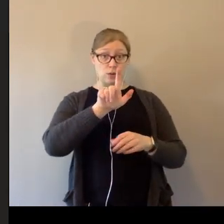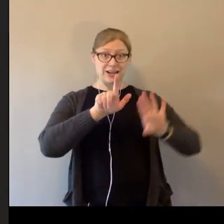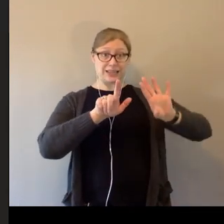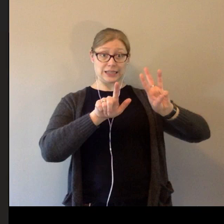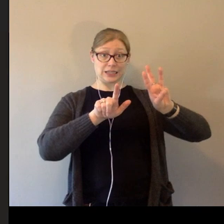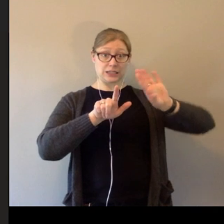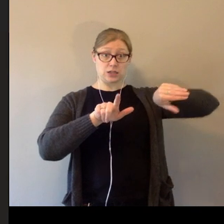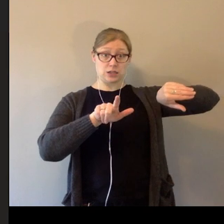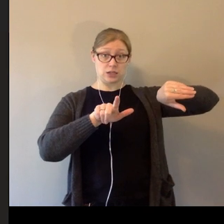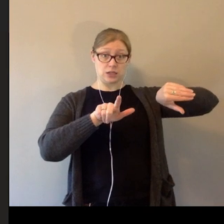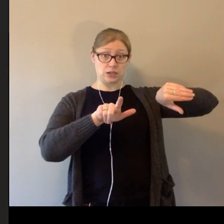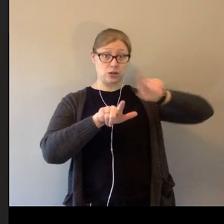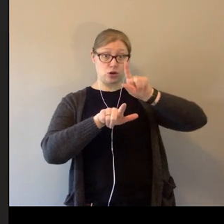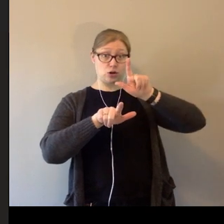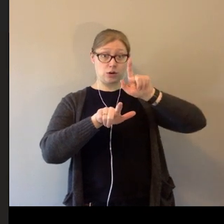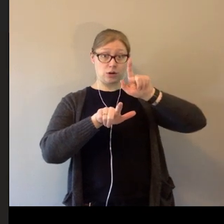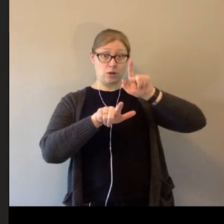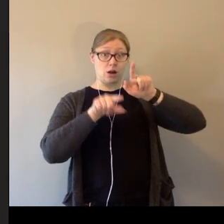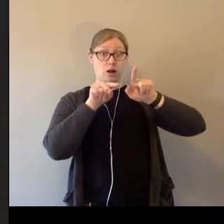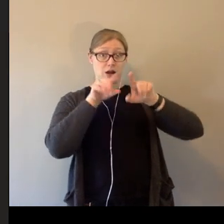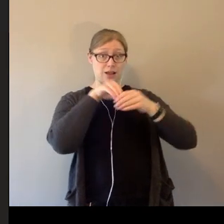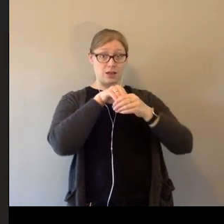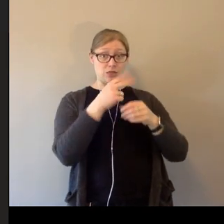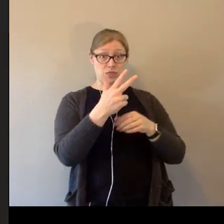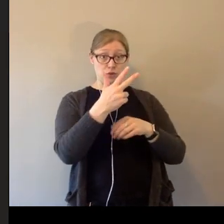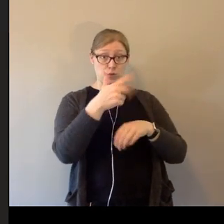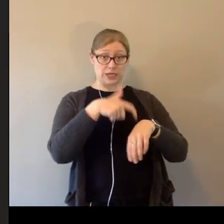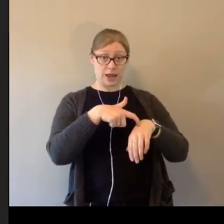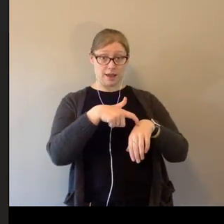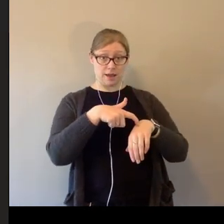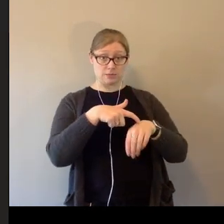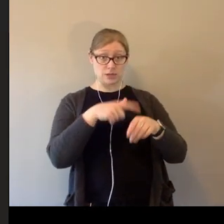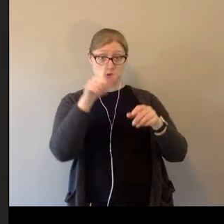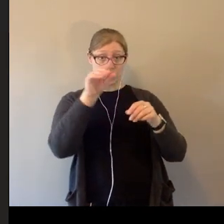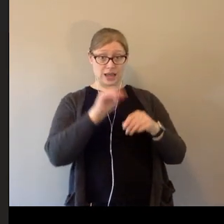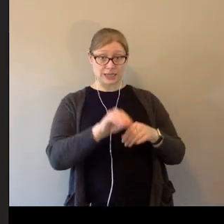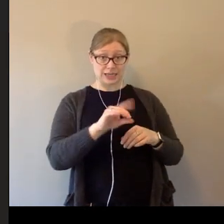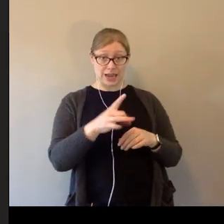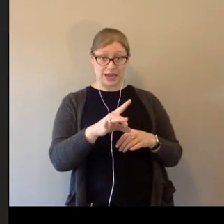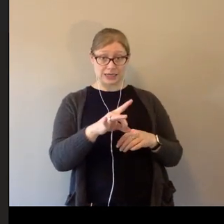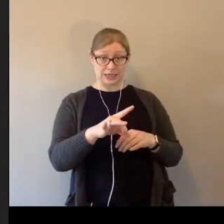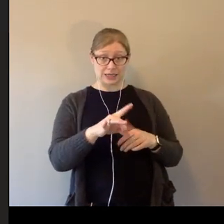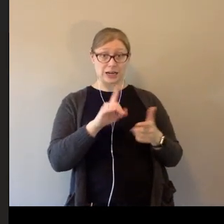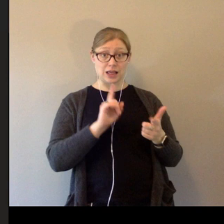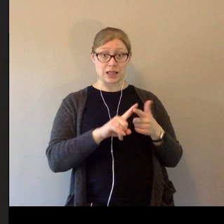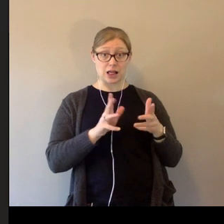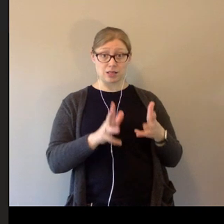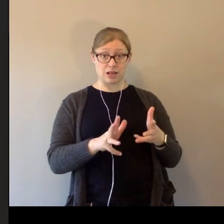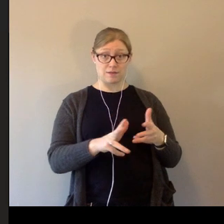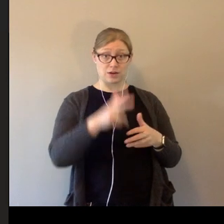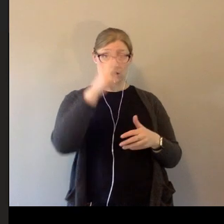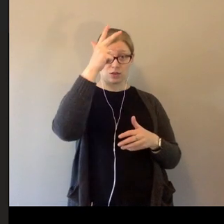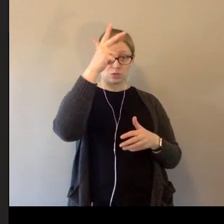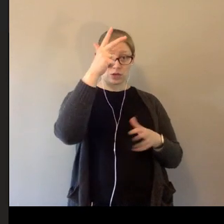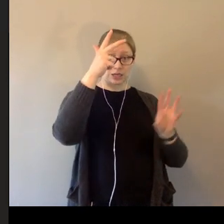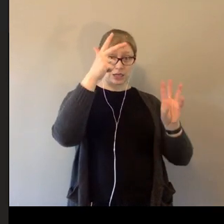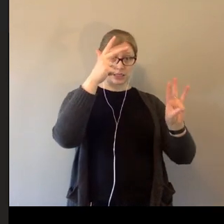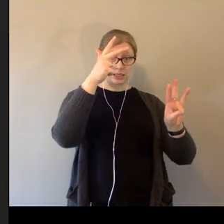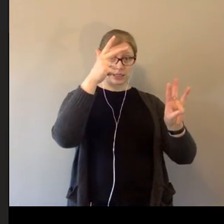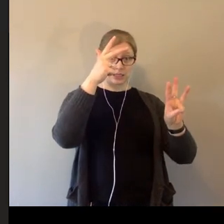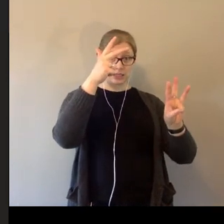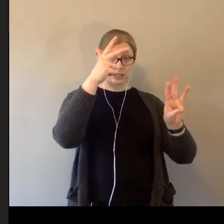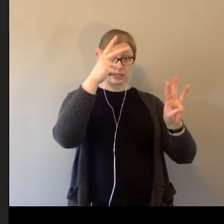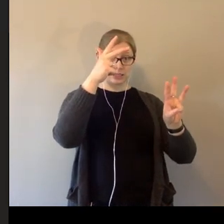And that's 3. And then 6 into 36, which is 6 times. And so it looks like 6 times 36, which is